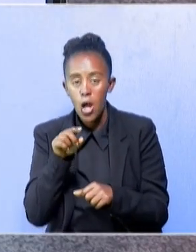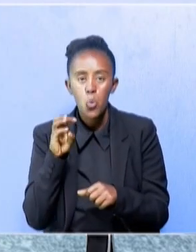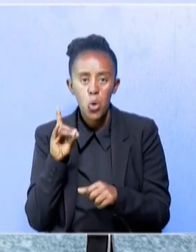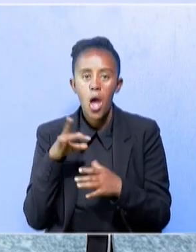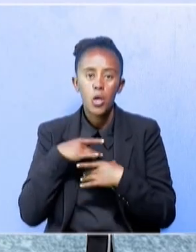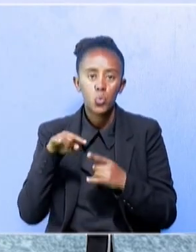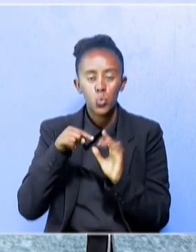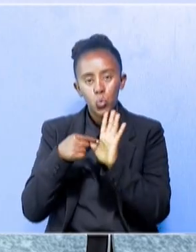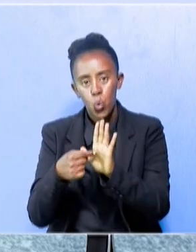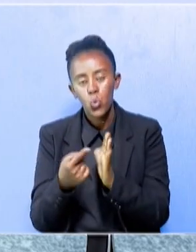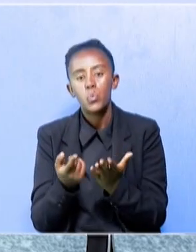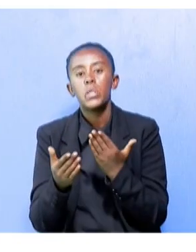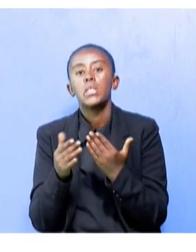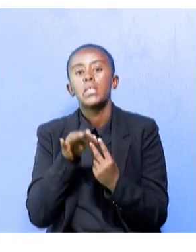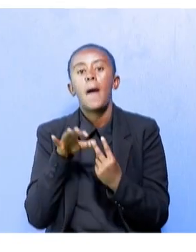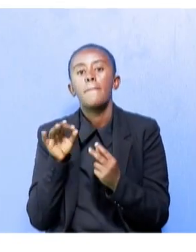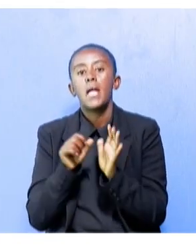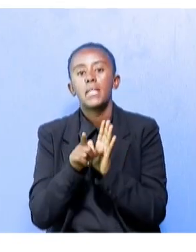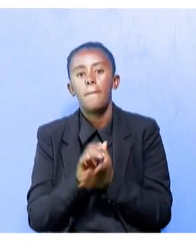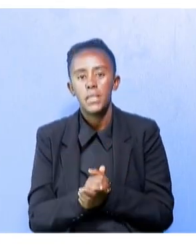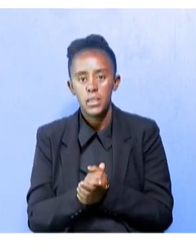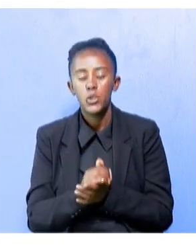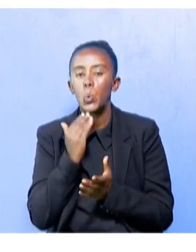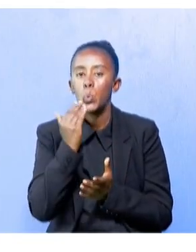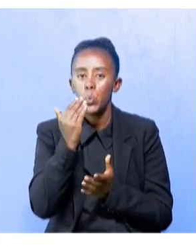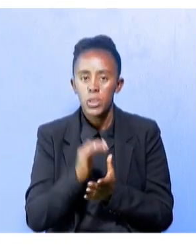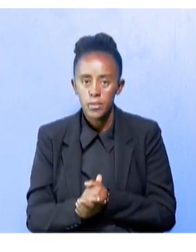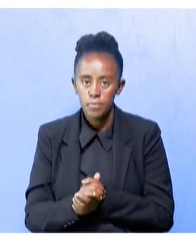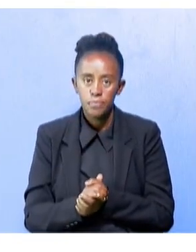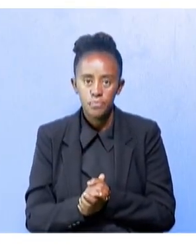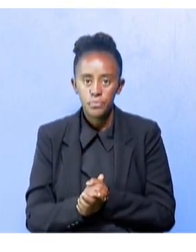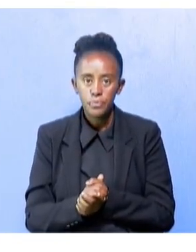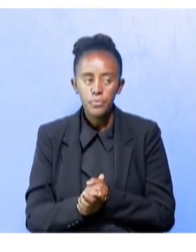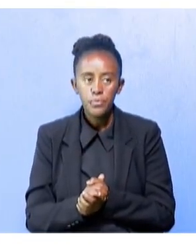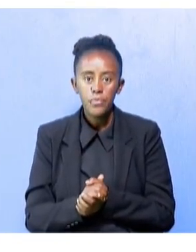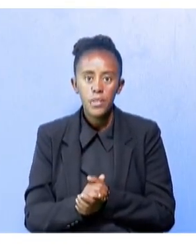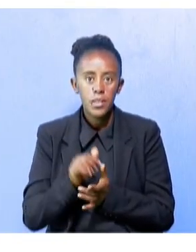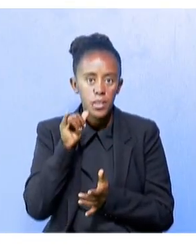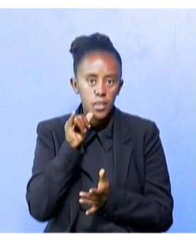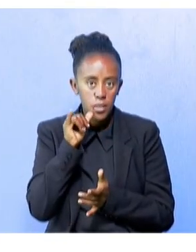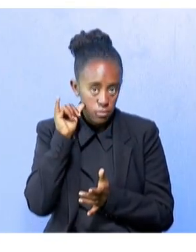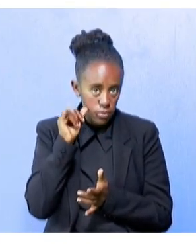some sample examples. Good. Let's go. Yesterday.